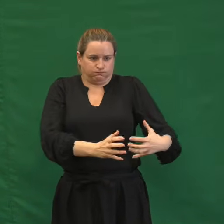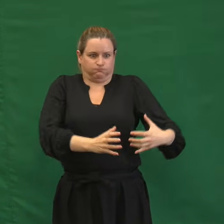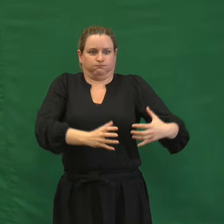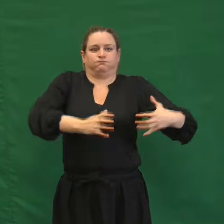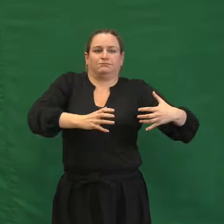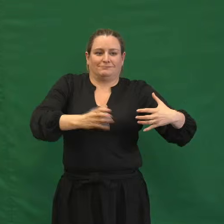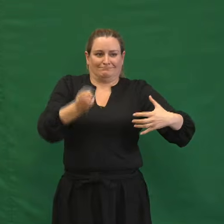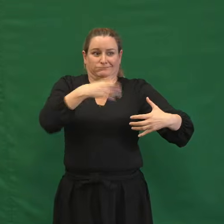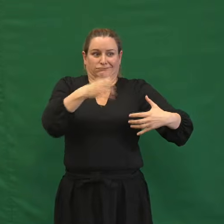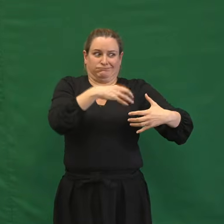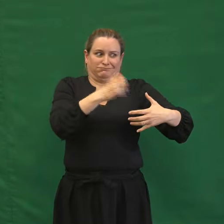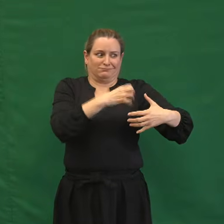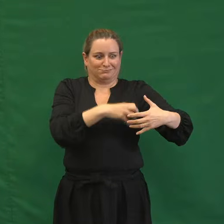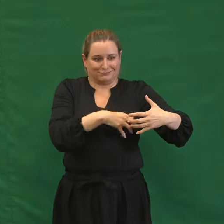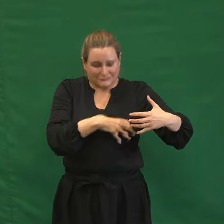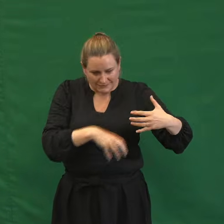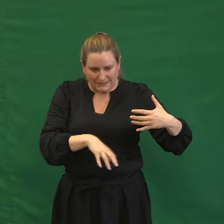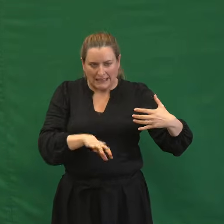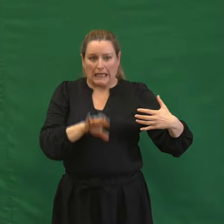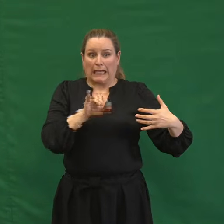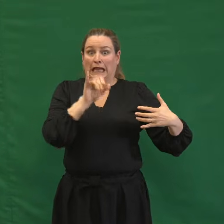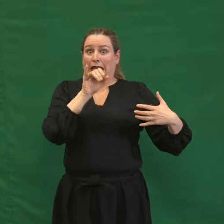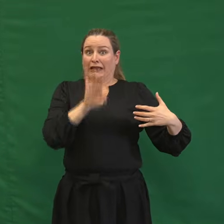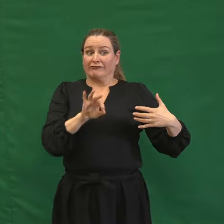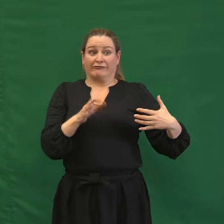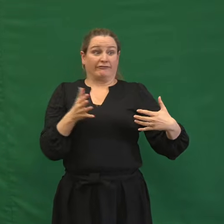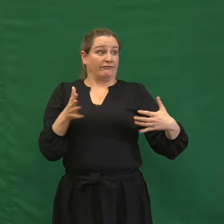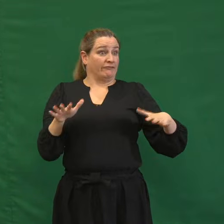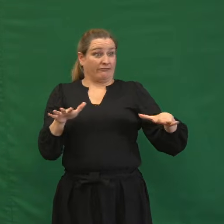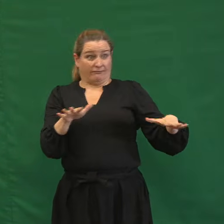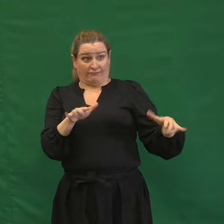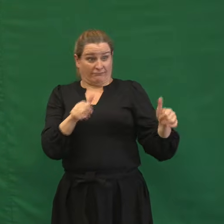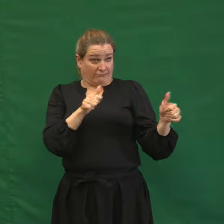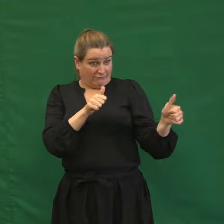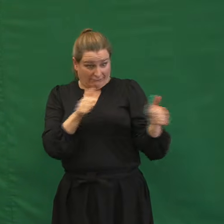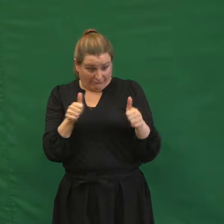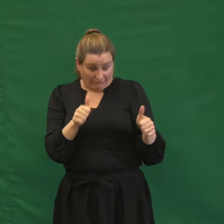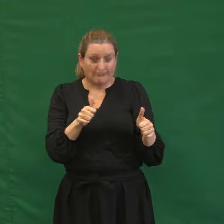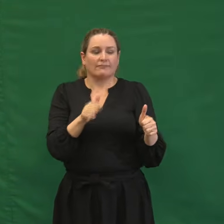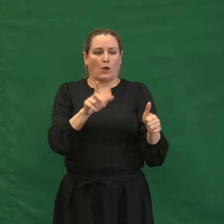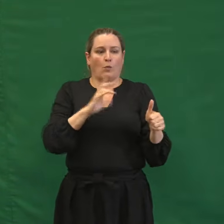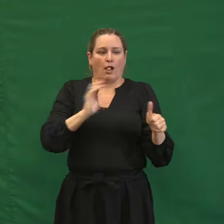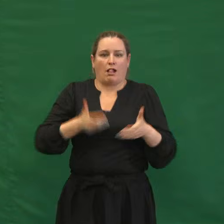IP permitting, we will make that publicly available later on. Okay, thank you.